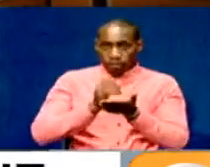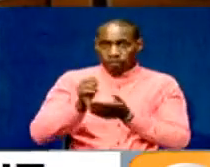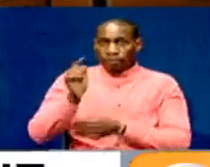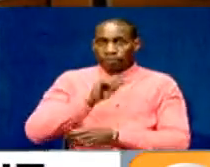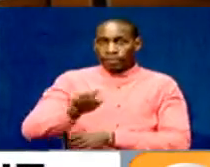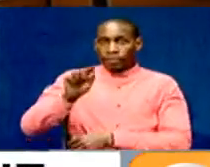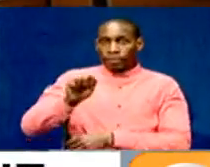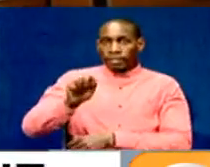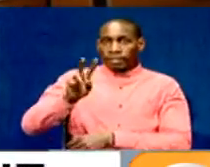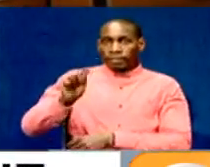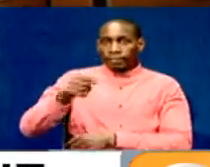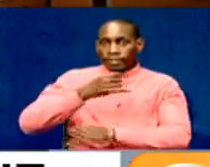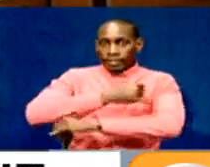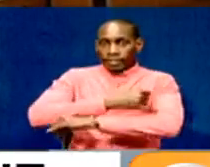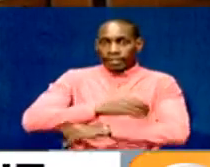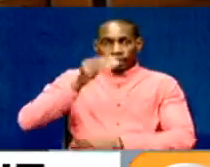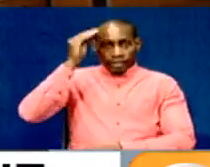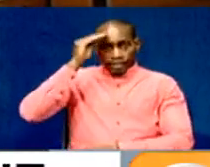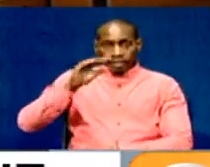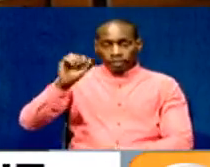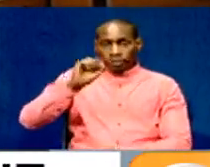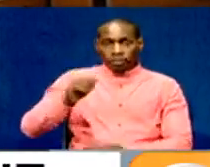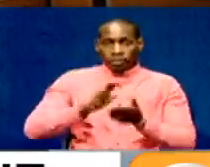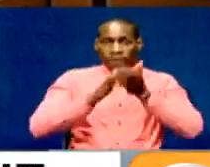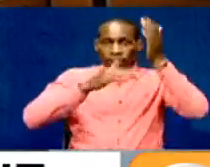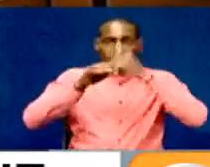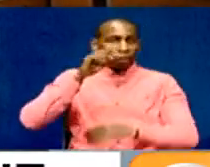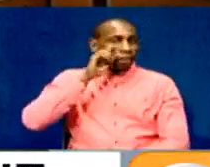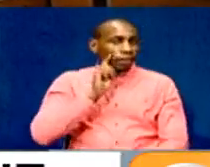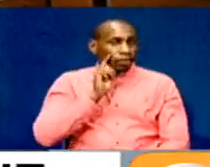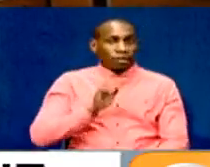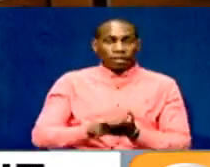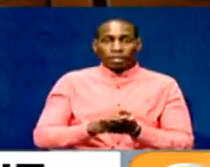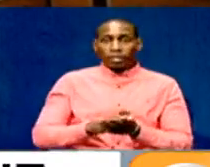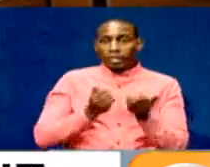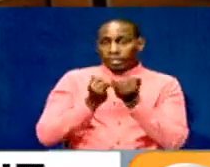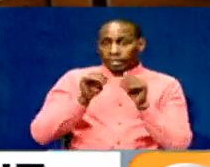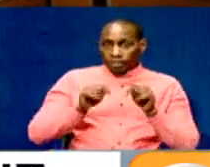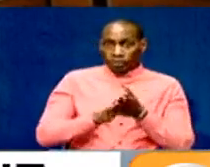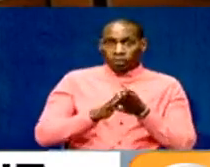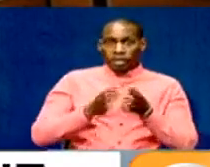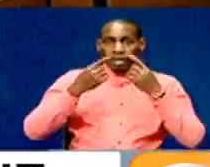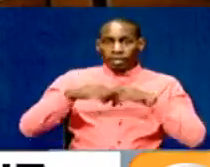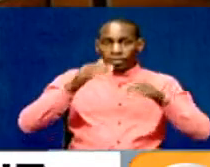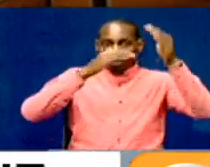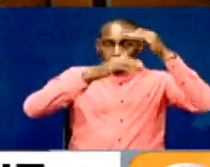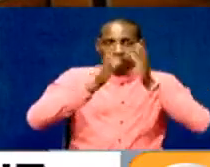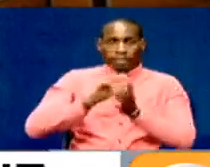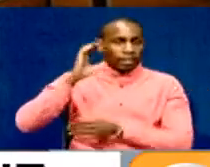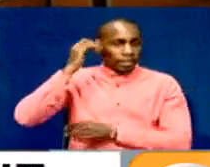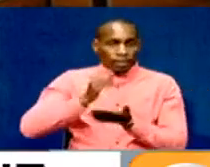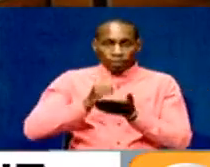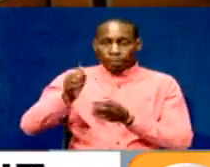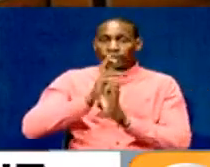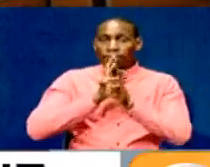in TVET institutions. Education Cabinet Secretary Professor George Magoha, who on Saturday released the university and college